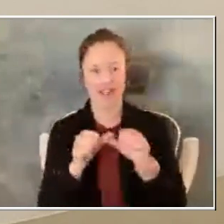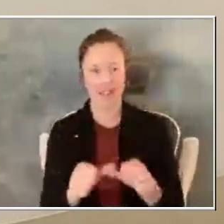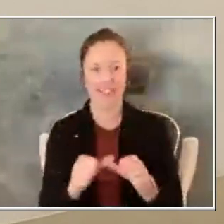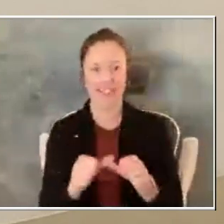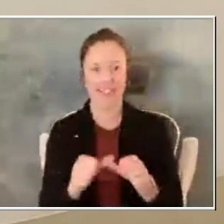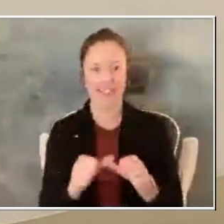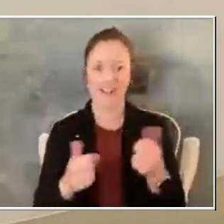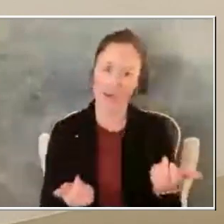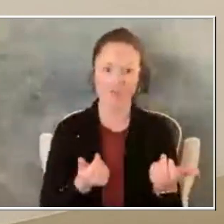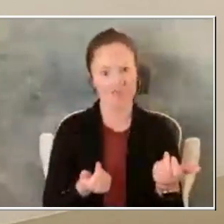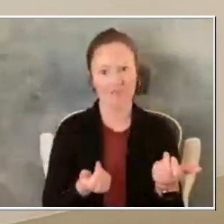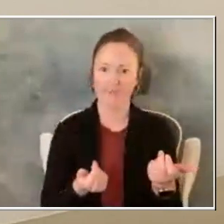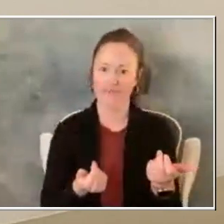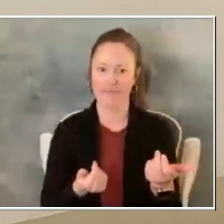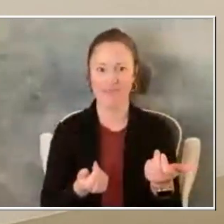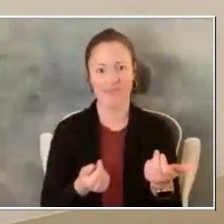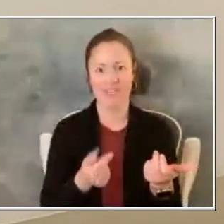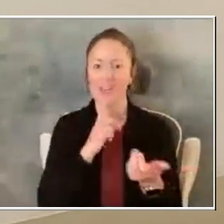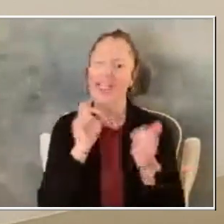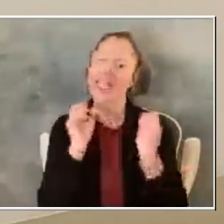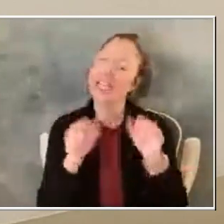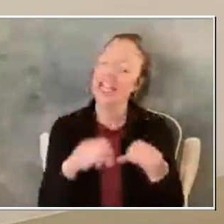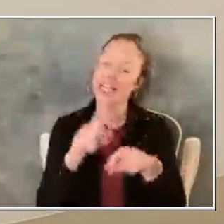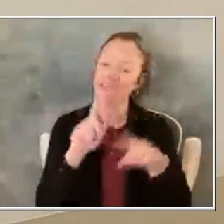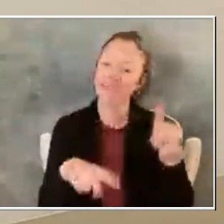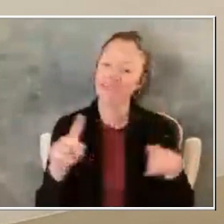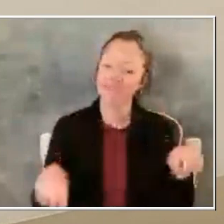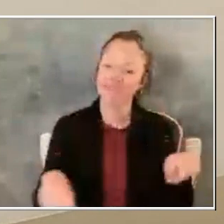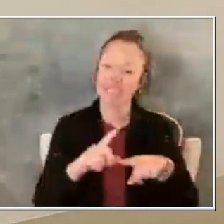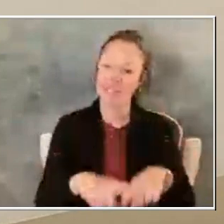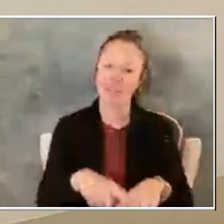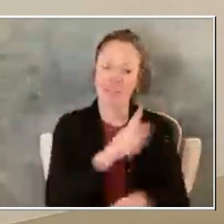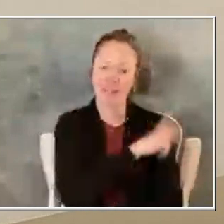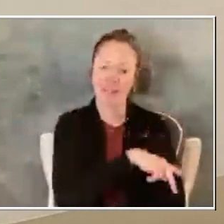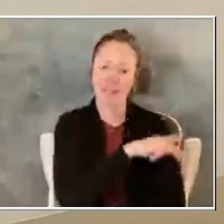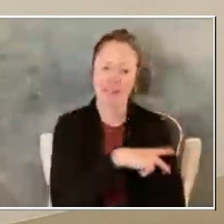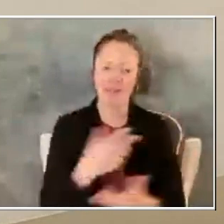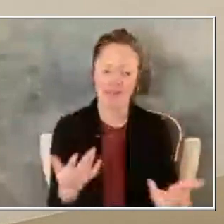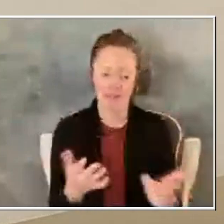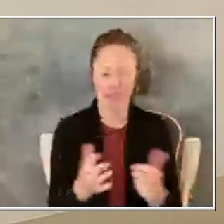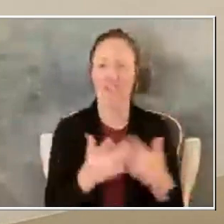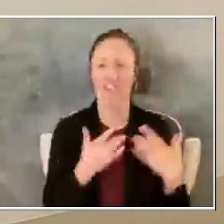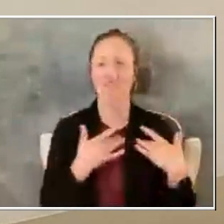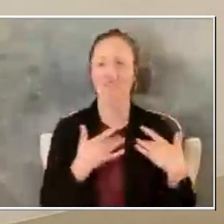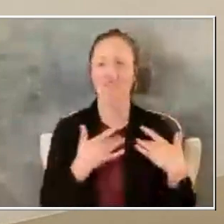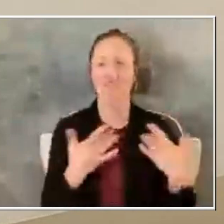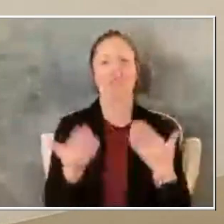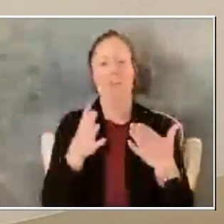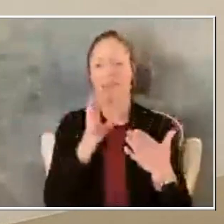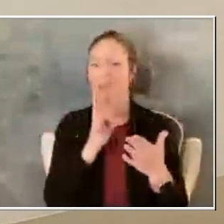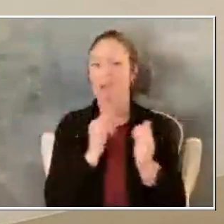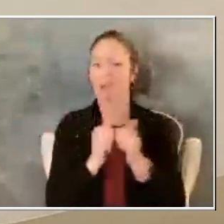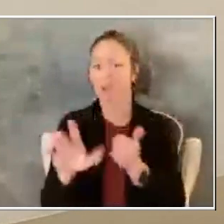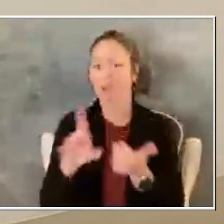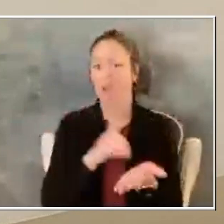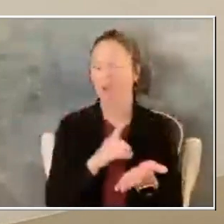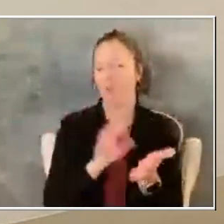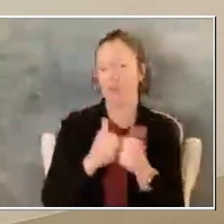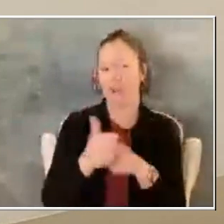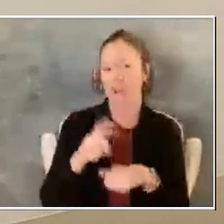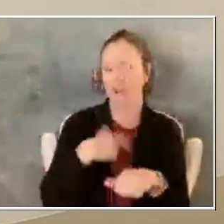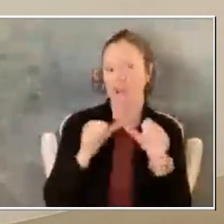very can be very variable depending on the patient, and typically I recommend talking to your doctor about how long to